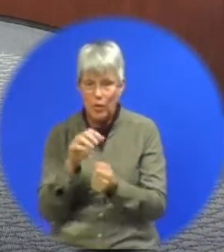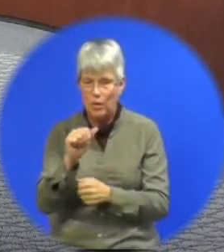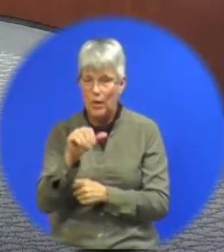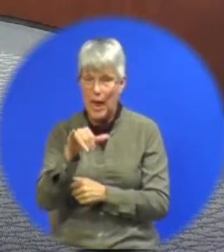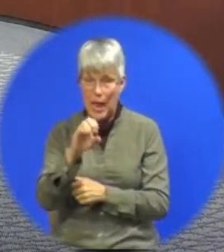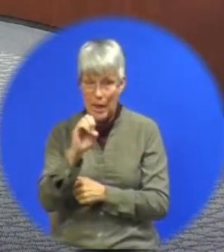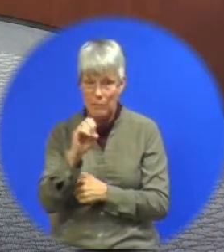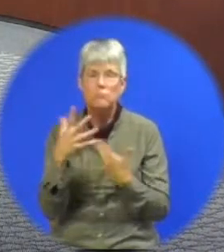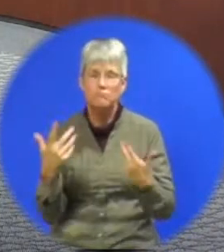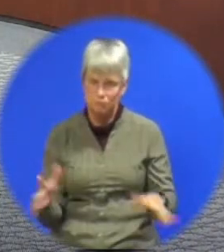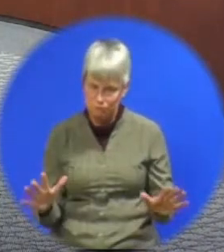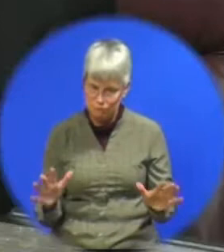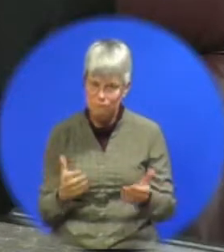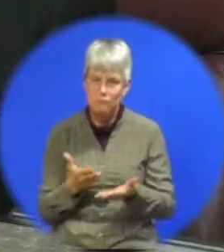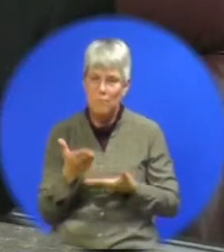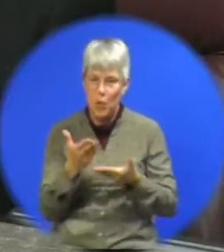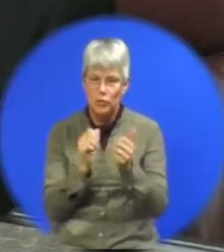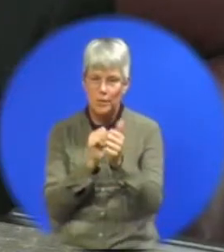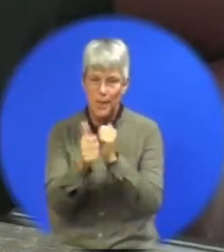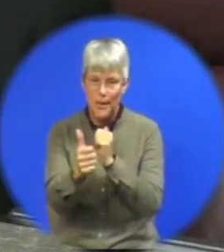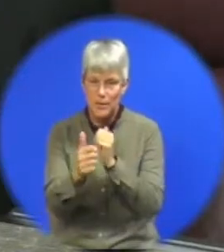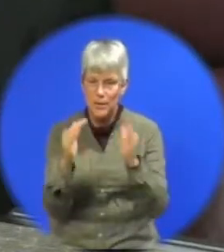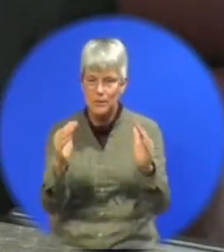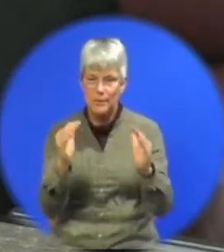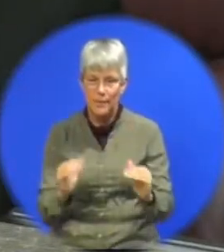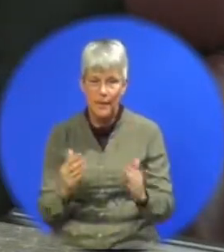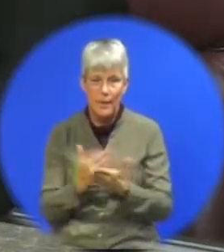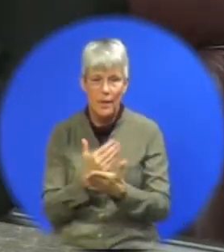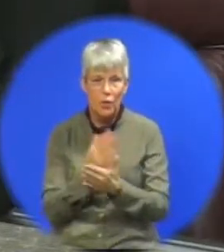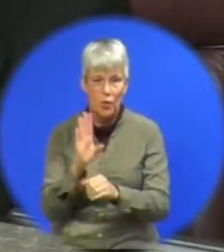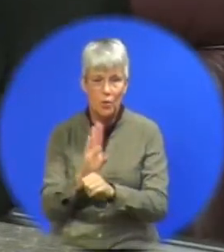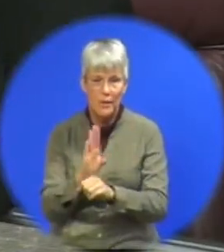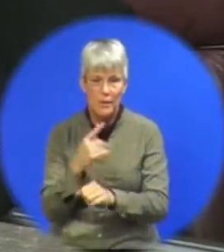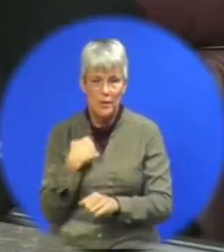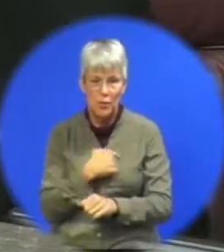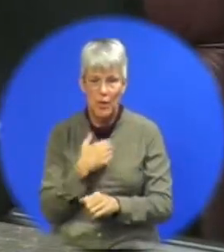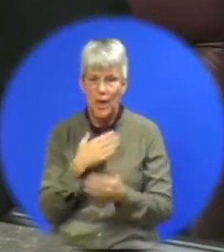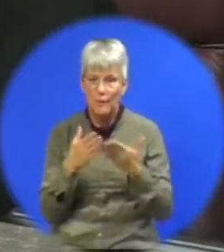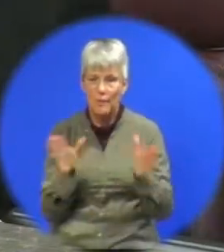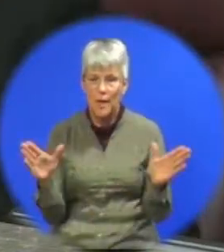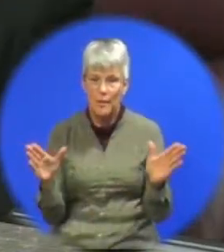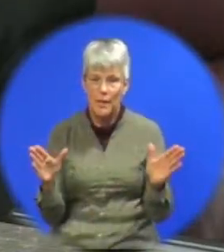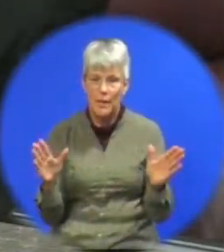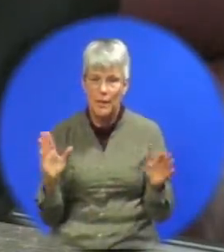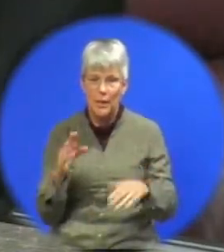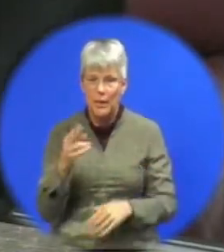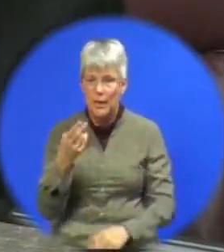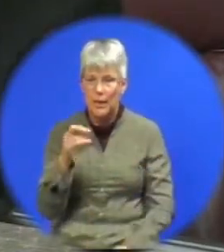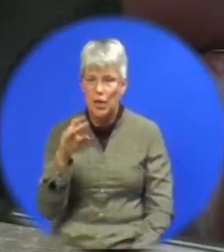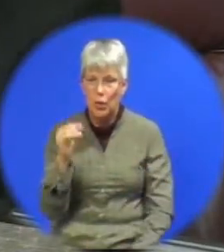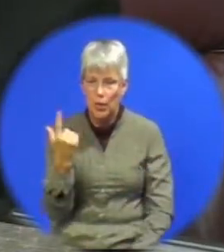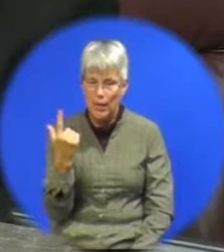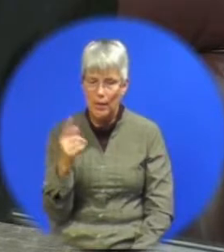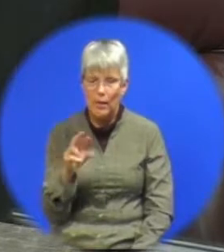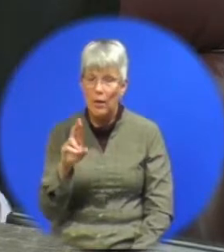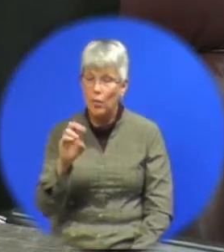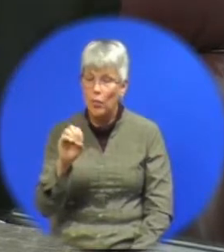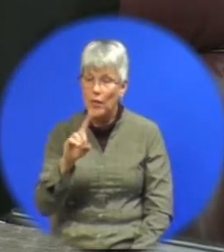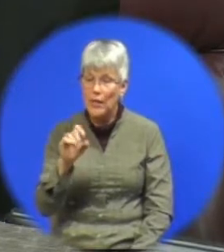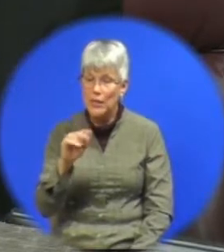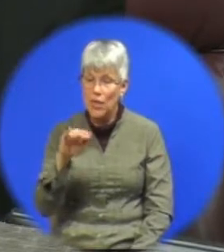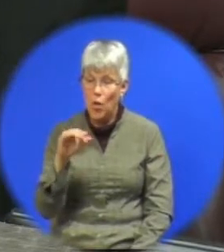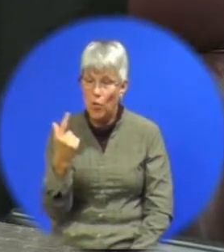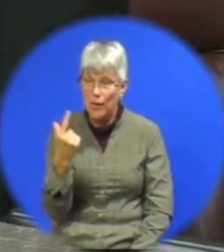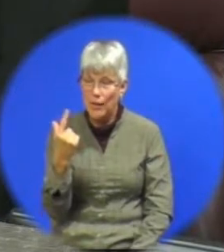passes. Next, under new business, we have a public hearing and consideration of a rezoning request to change the